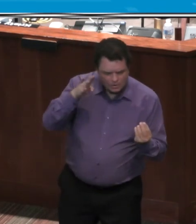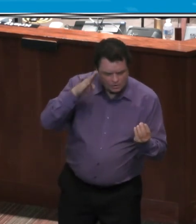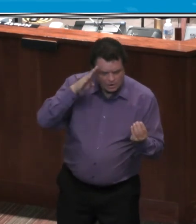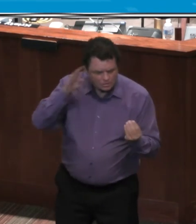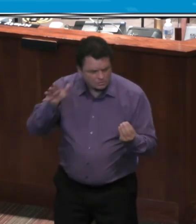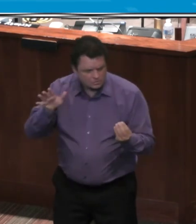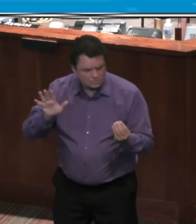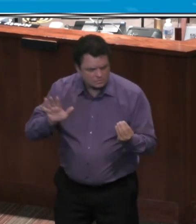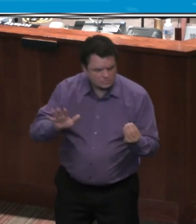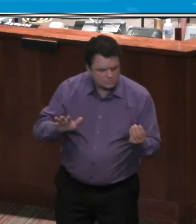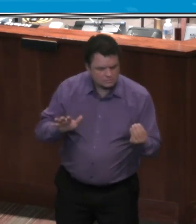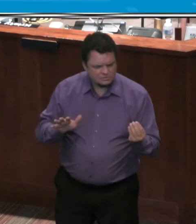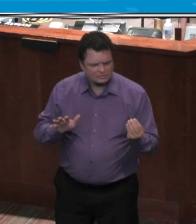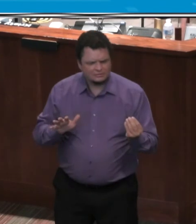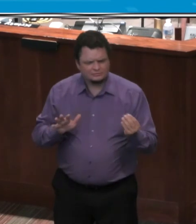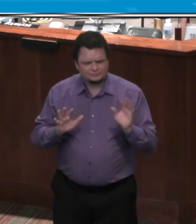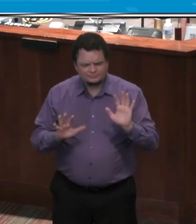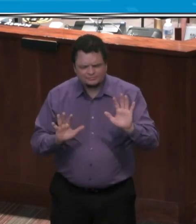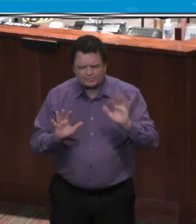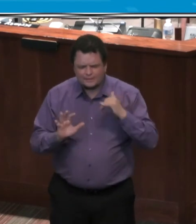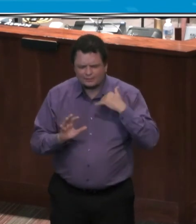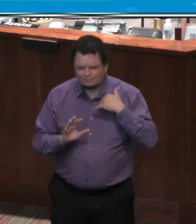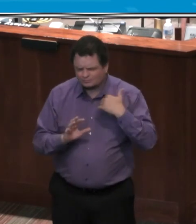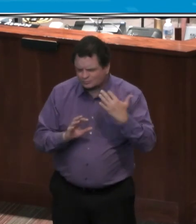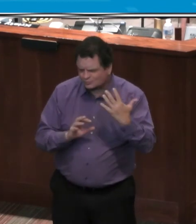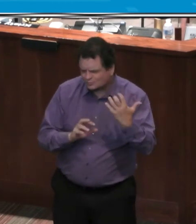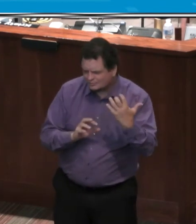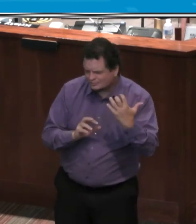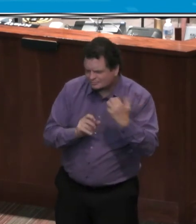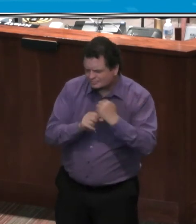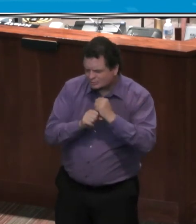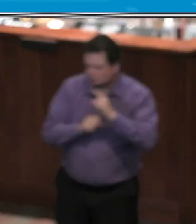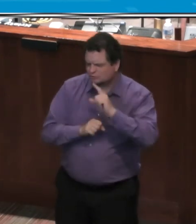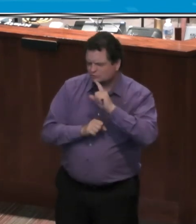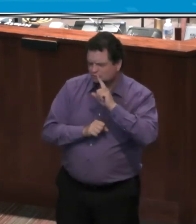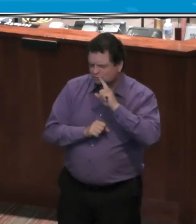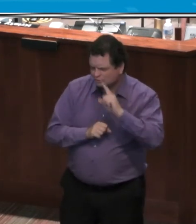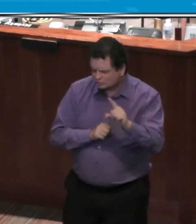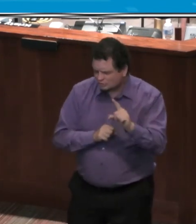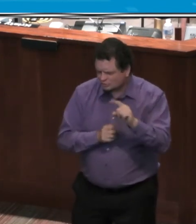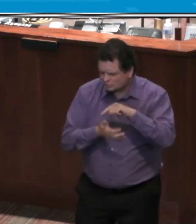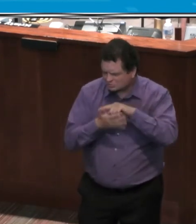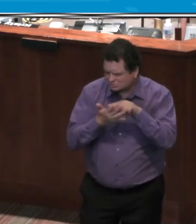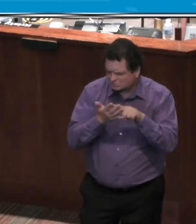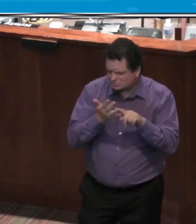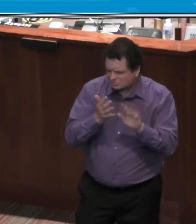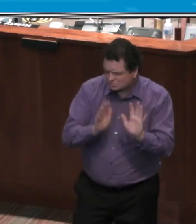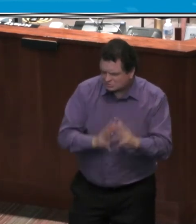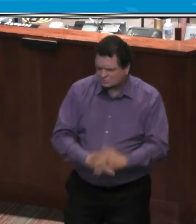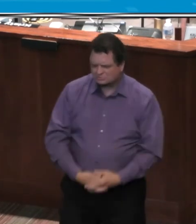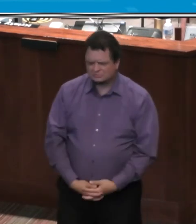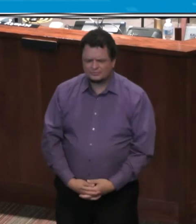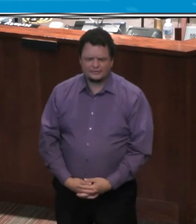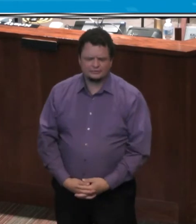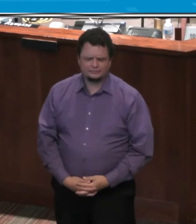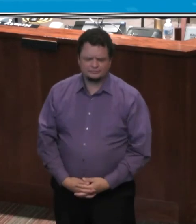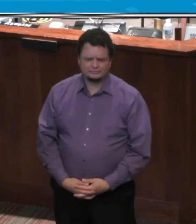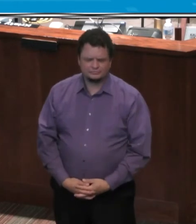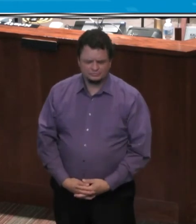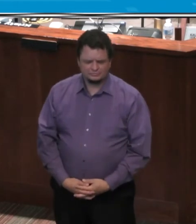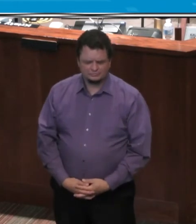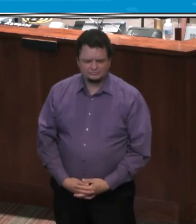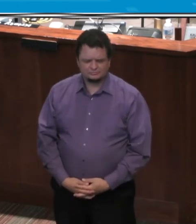great. I wanted to compliment the El Paso County Health Department because they're instrumental in allowing us to